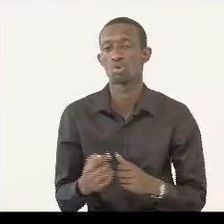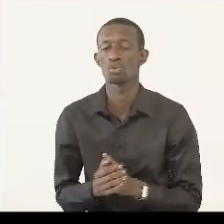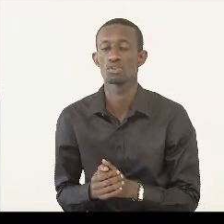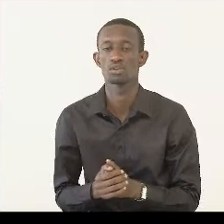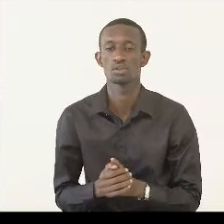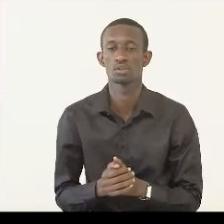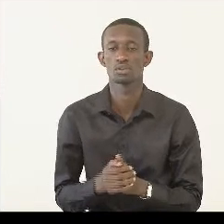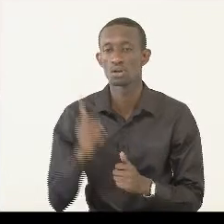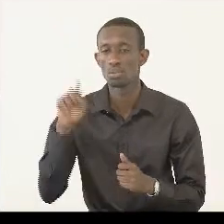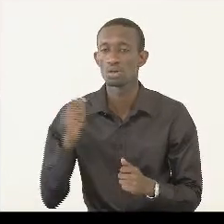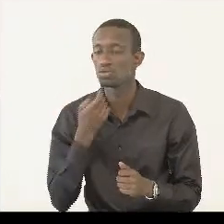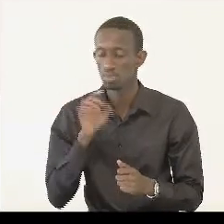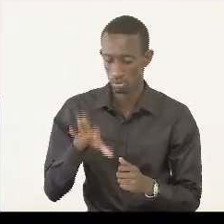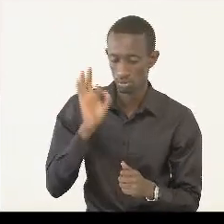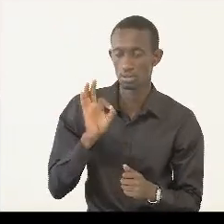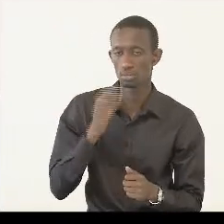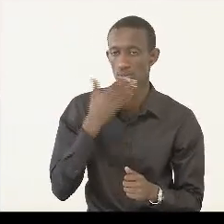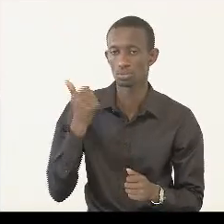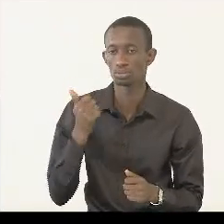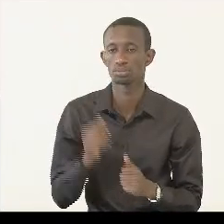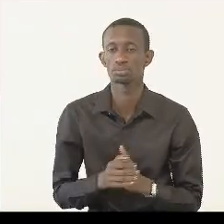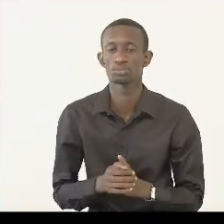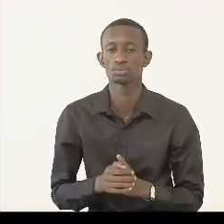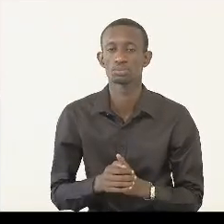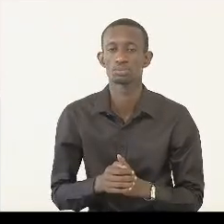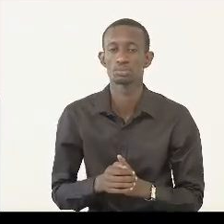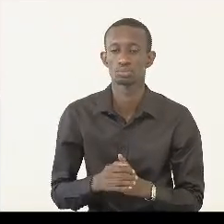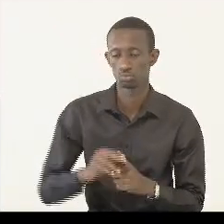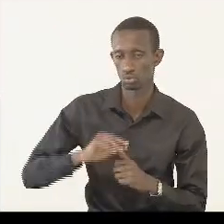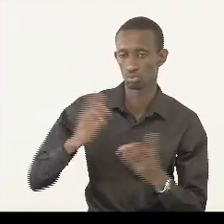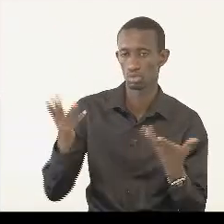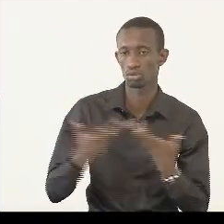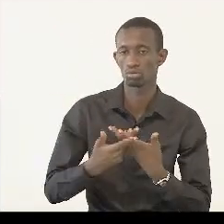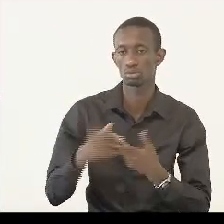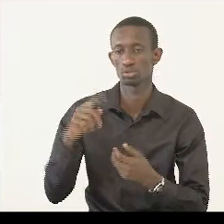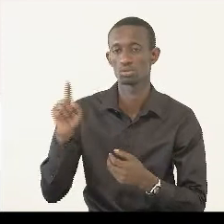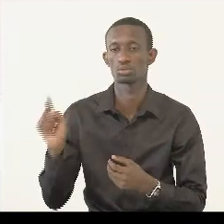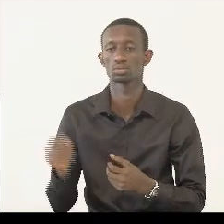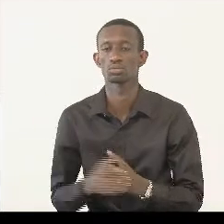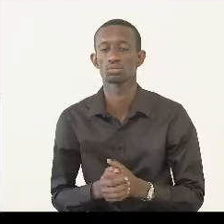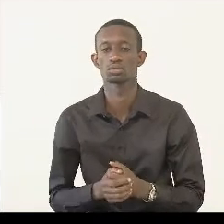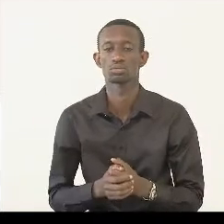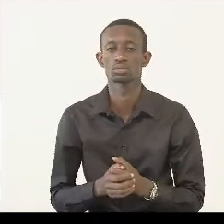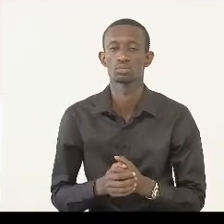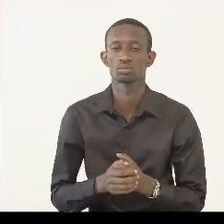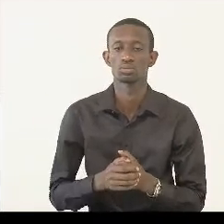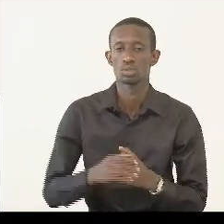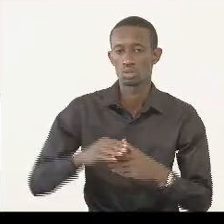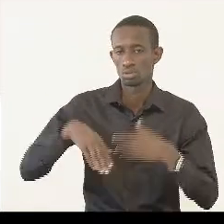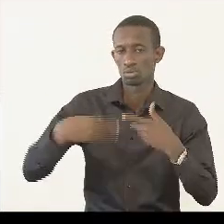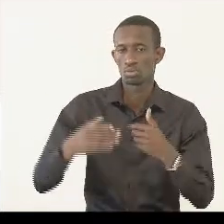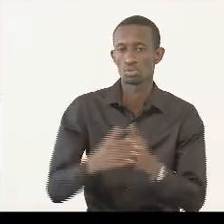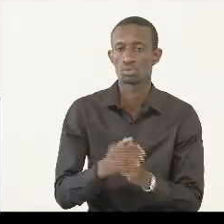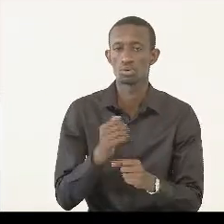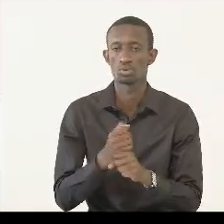fit into the question. There is going to be a space provided so that you're able to match the rate and just move it up and do the writing.